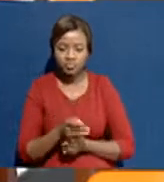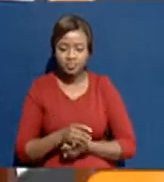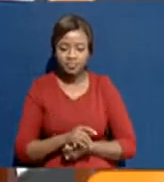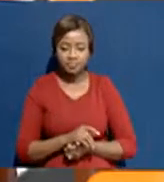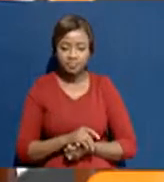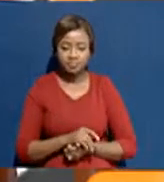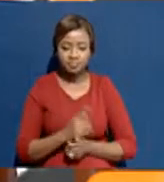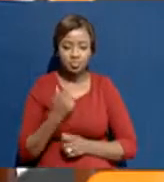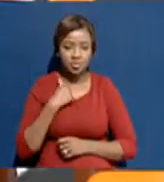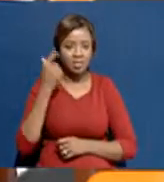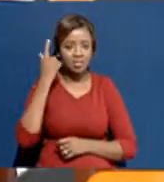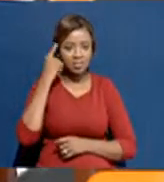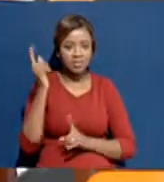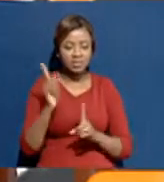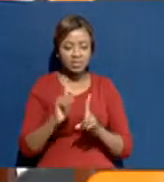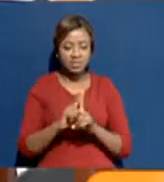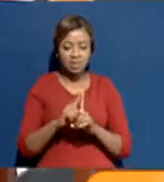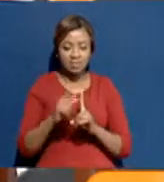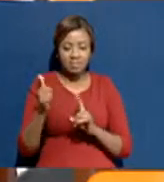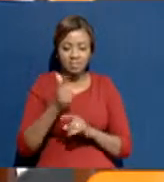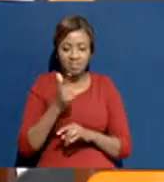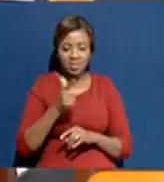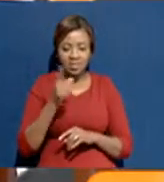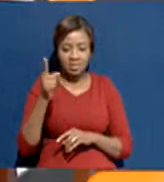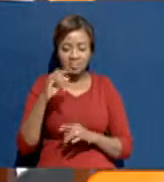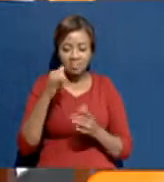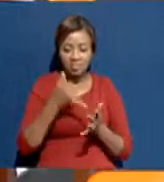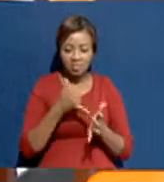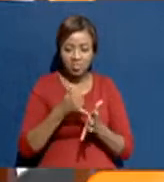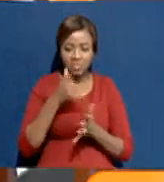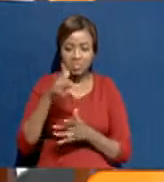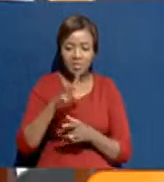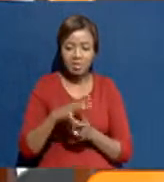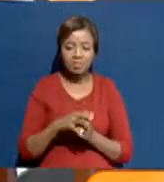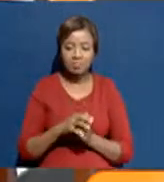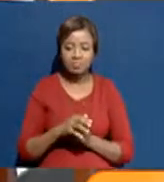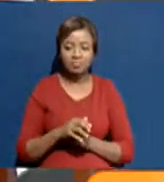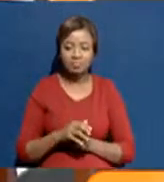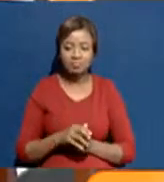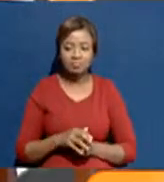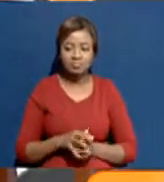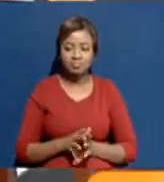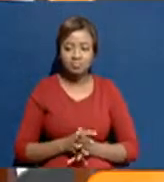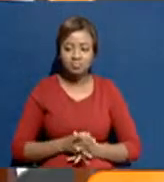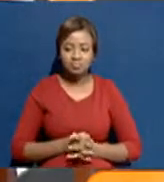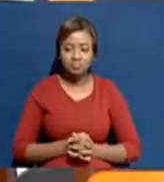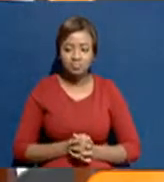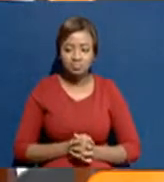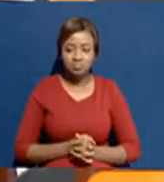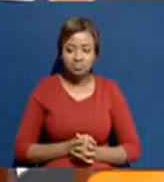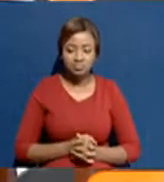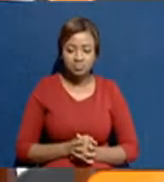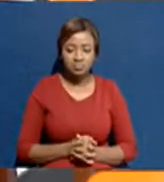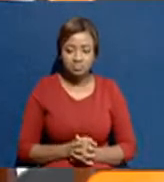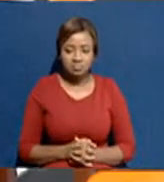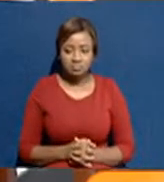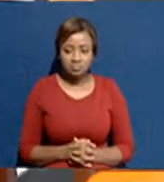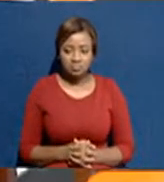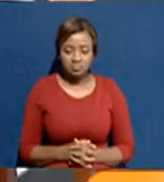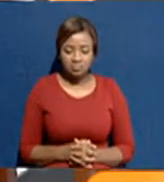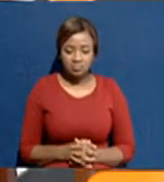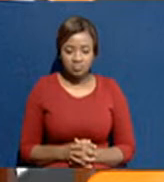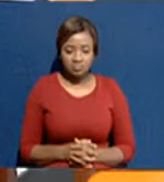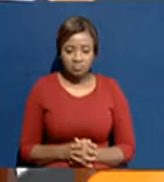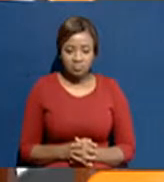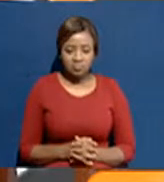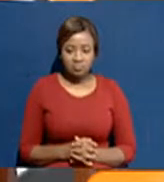were part of the punching. They were punching us. I say it in a lot of ways, how